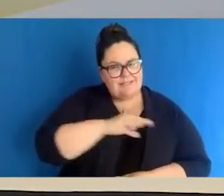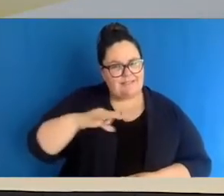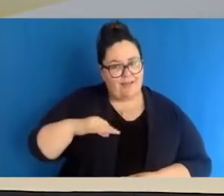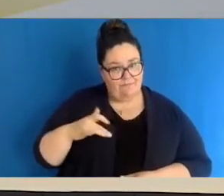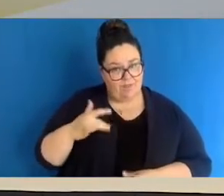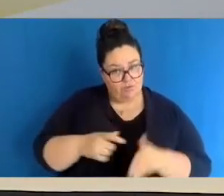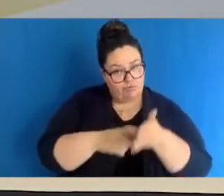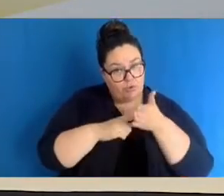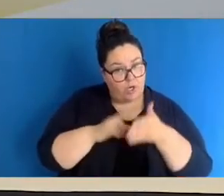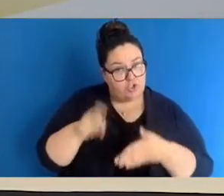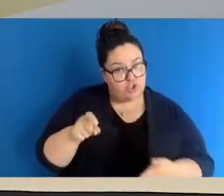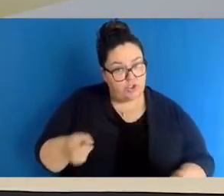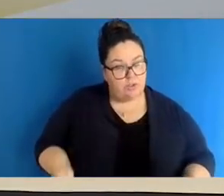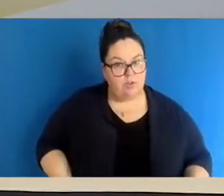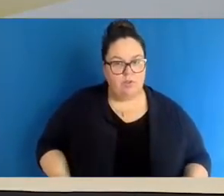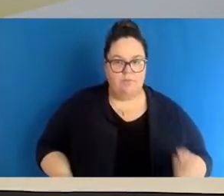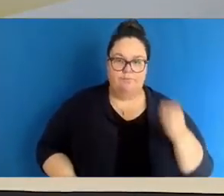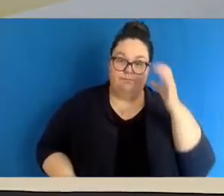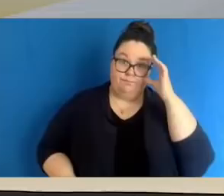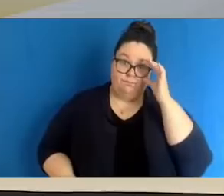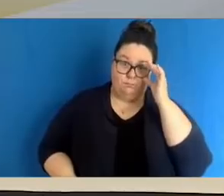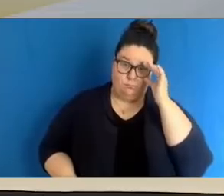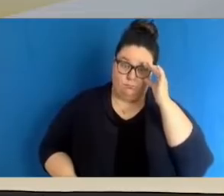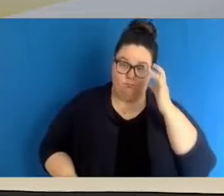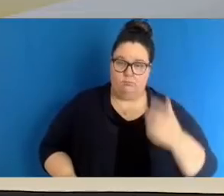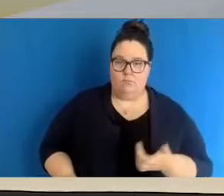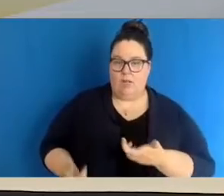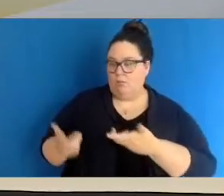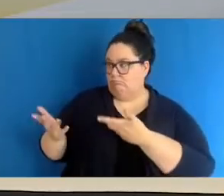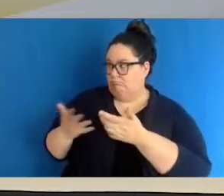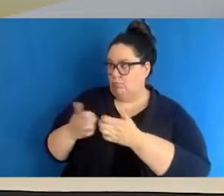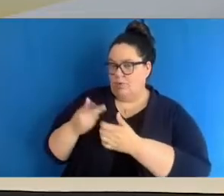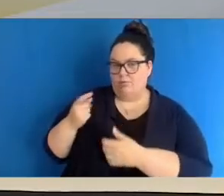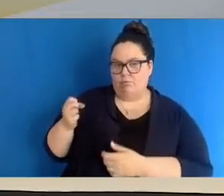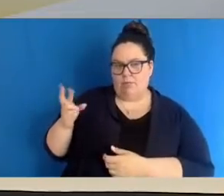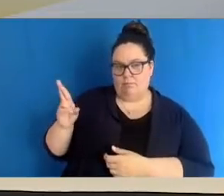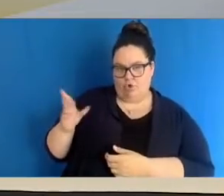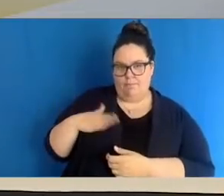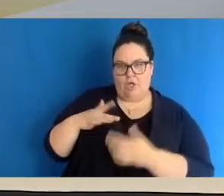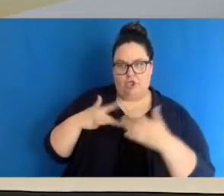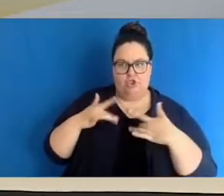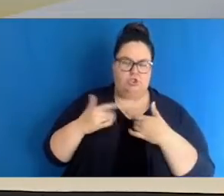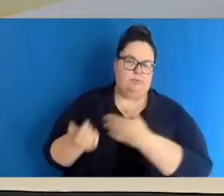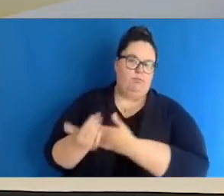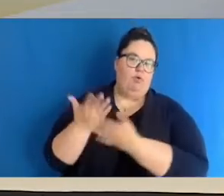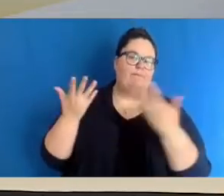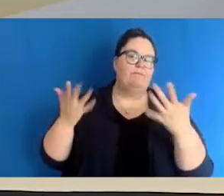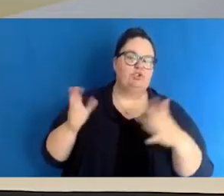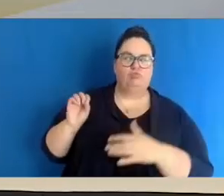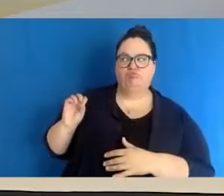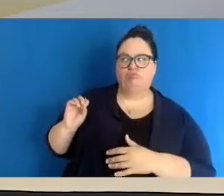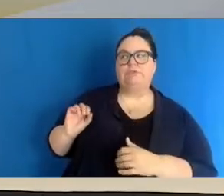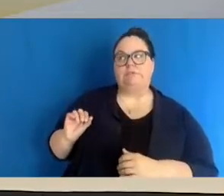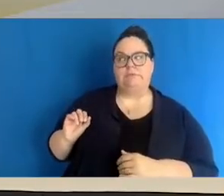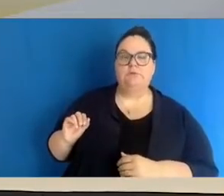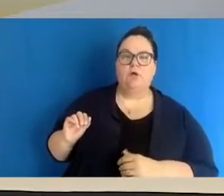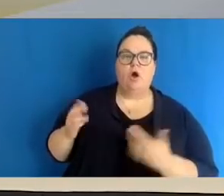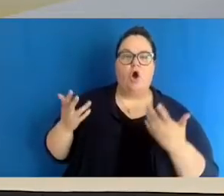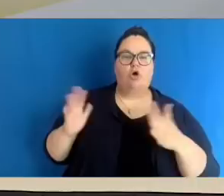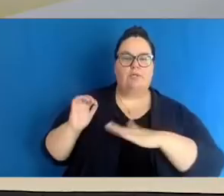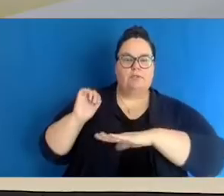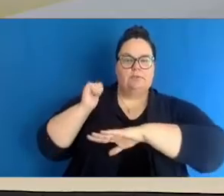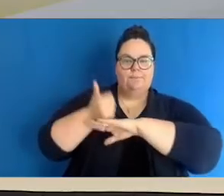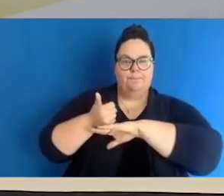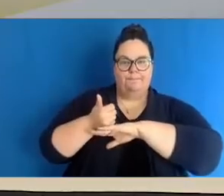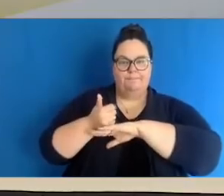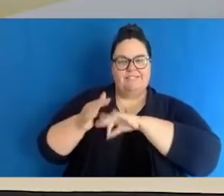vaccinations? How do you do that? Well, I think, I mean, I did speak to the Premier about my concerns this morning. We have already instituted